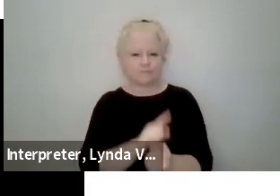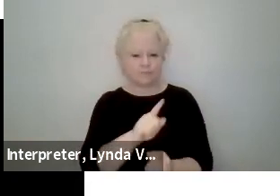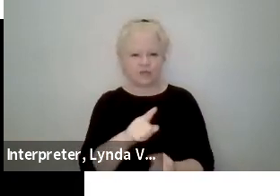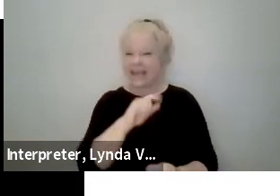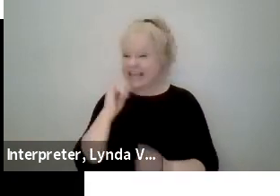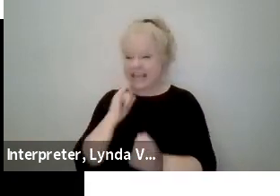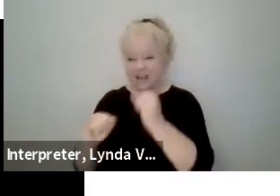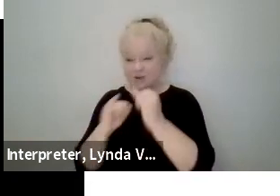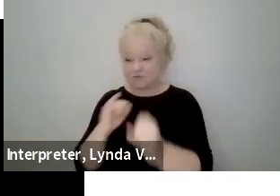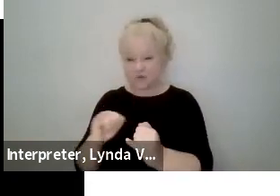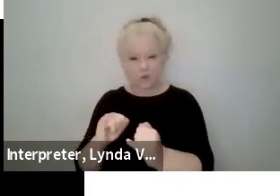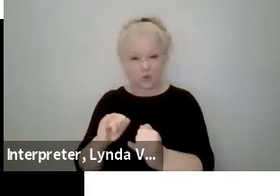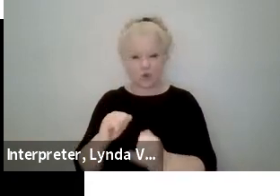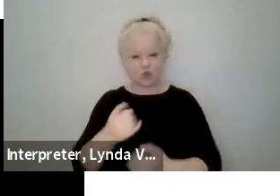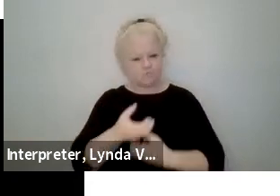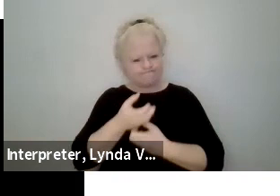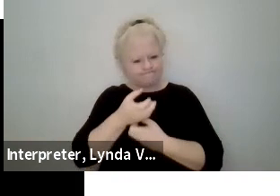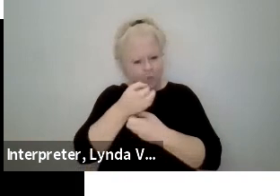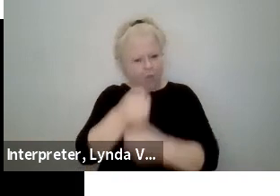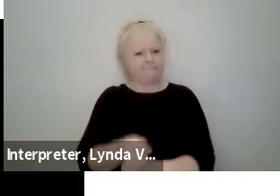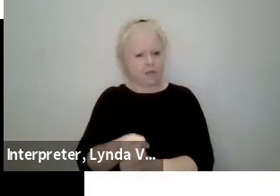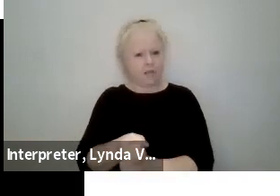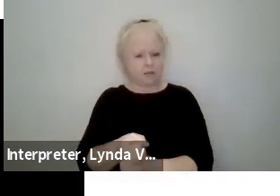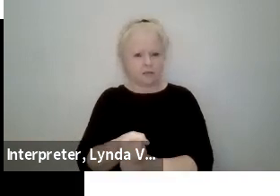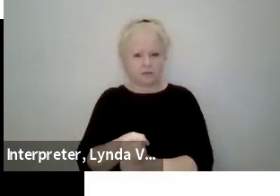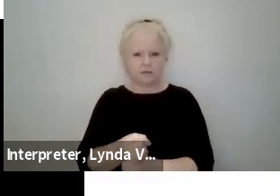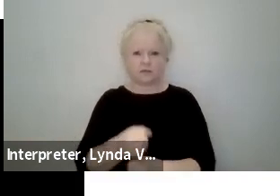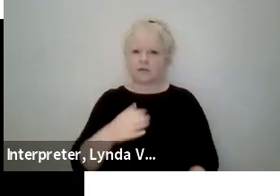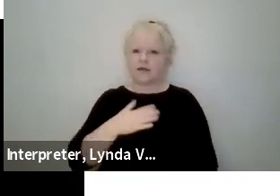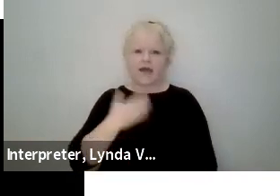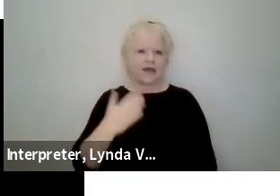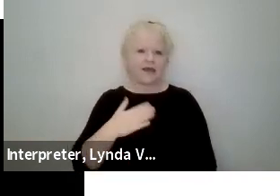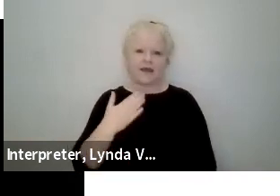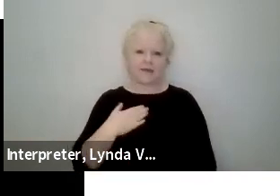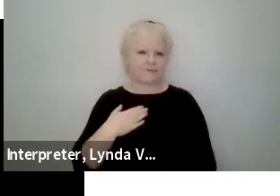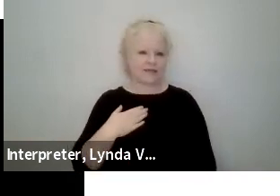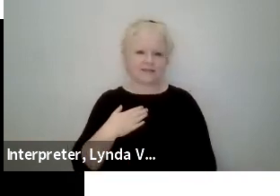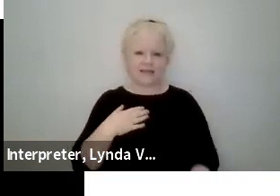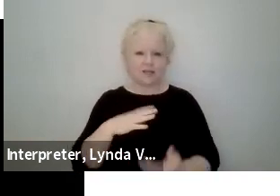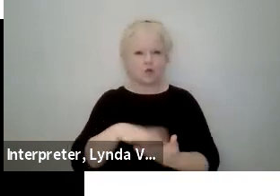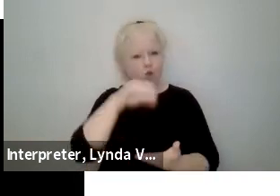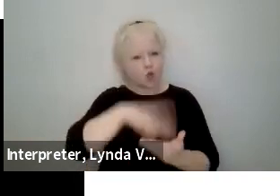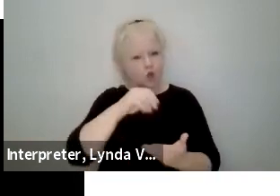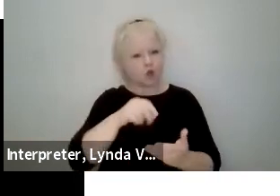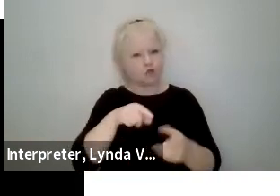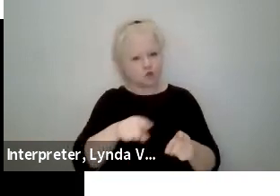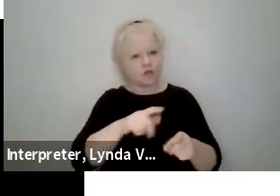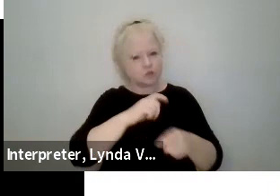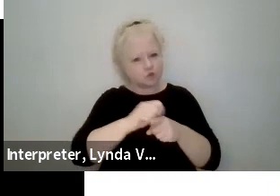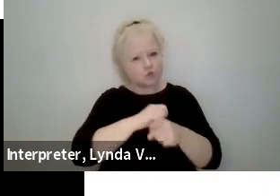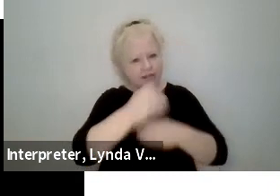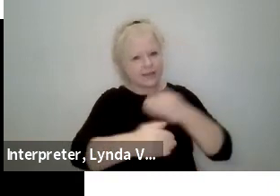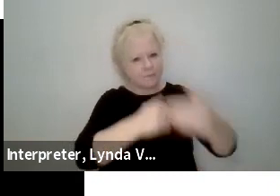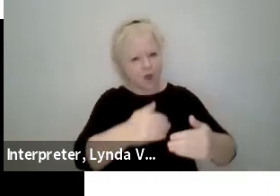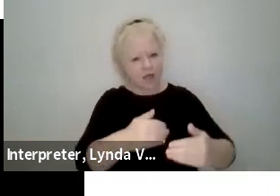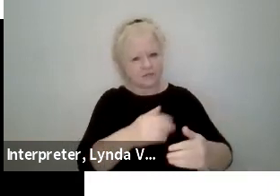walk into, and your confidence. So I'm glad you were able to take some pointers away from that. And I know you're going to do great on